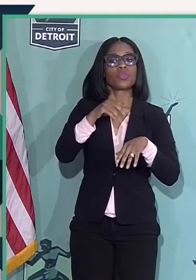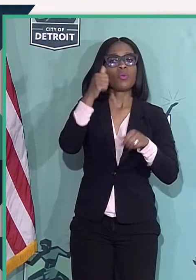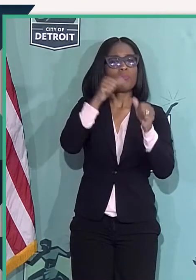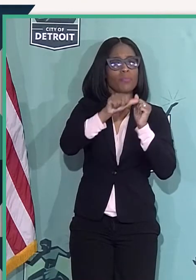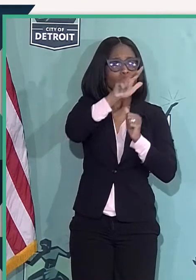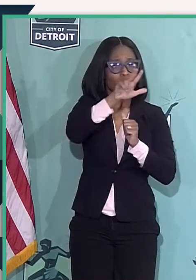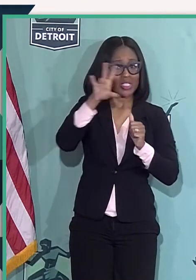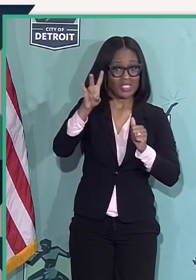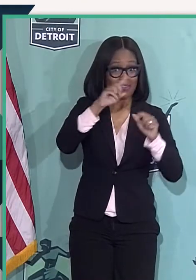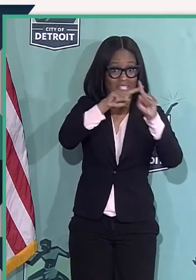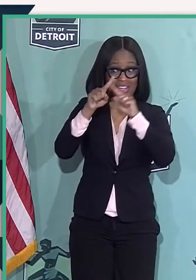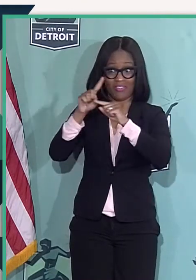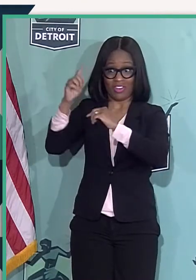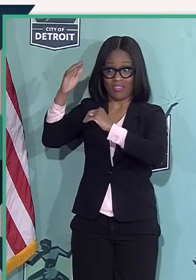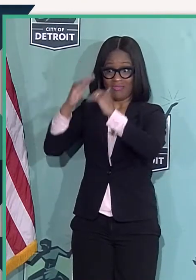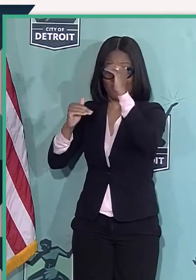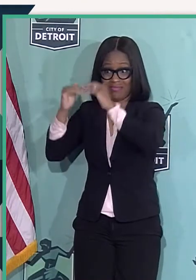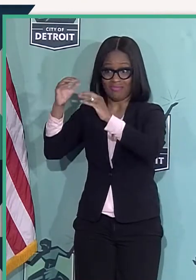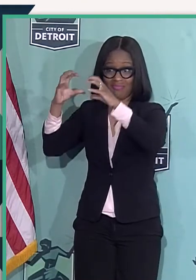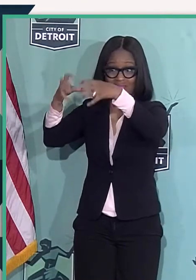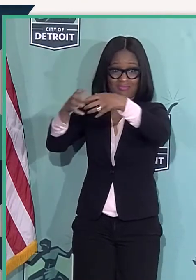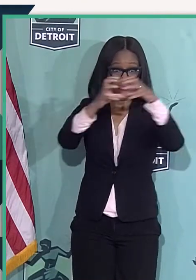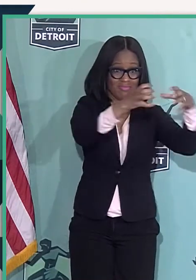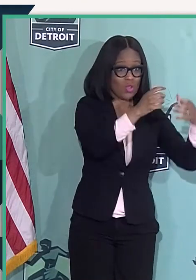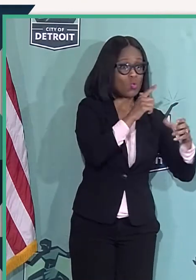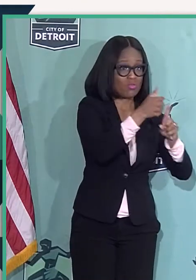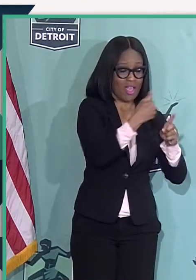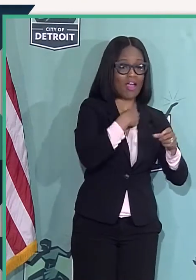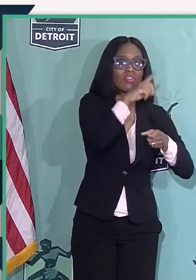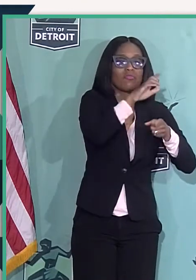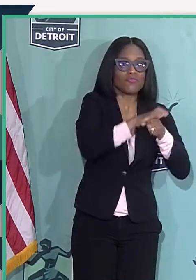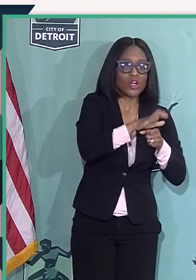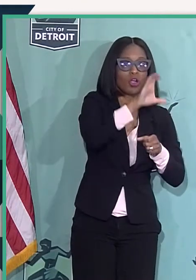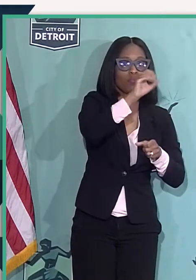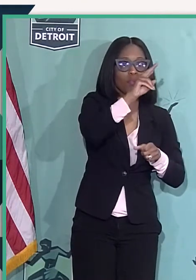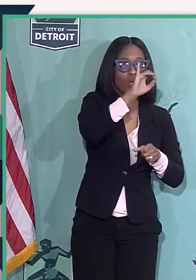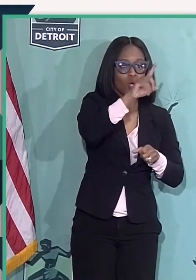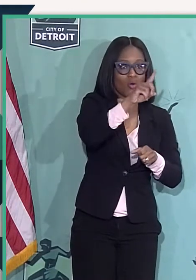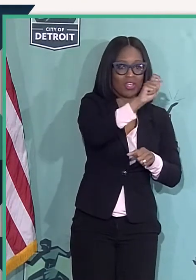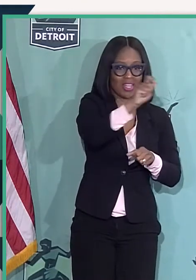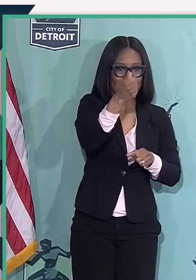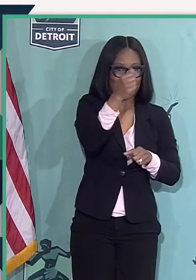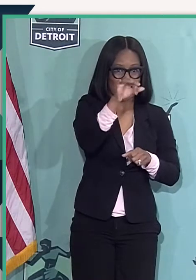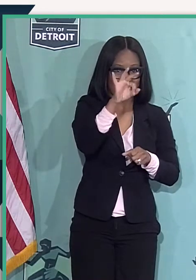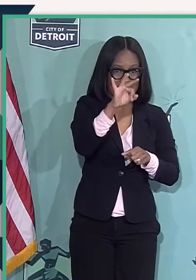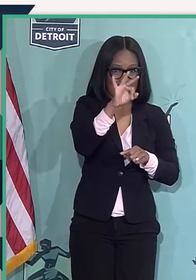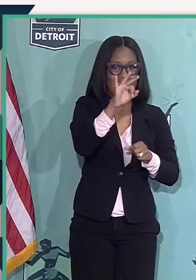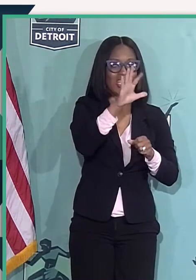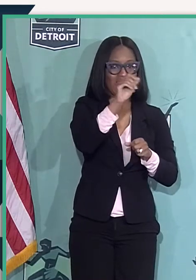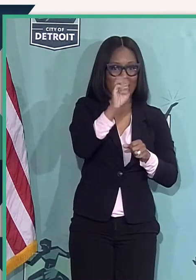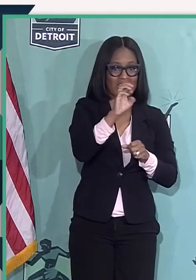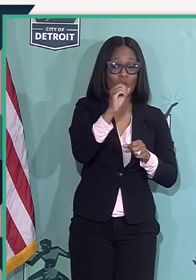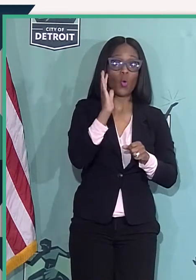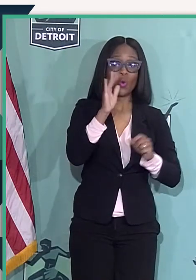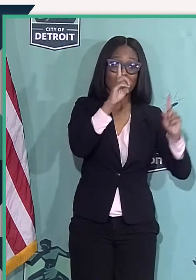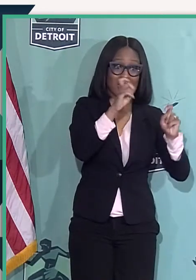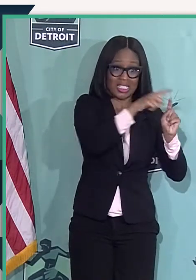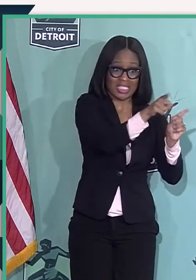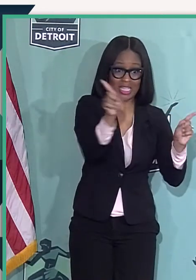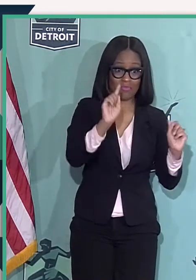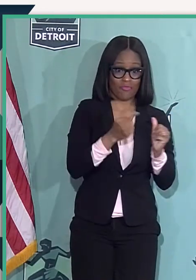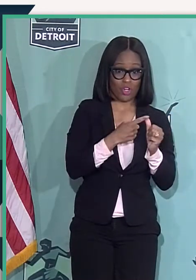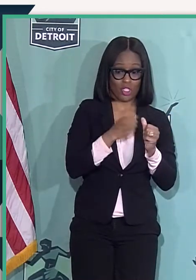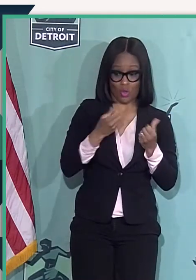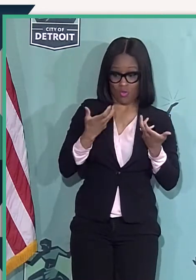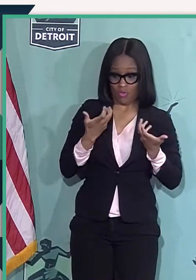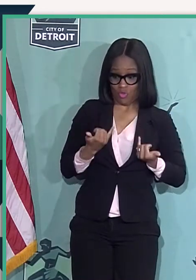37 facilities that have confirmed COVID-19 cases, and we are starting to test those sites first. As of today, we've completed